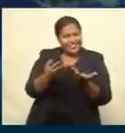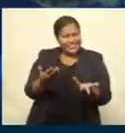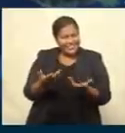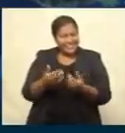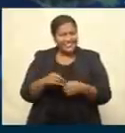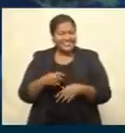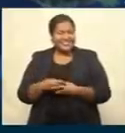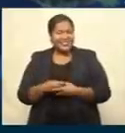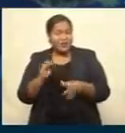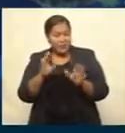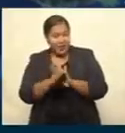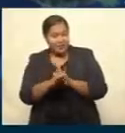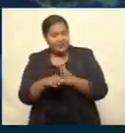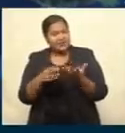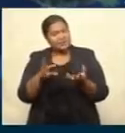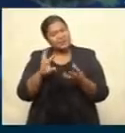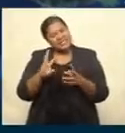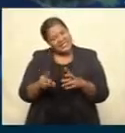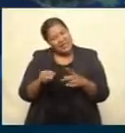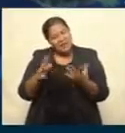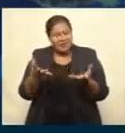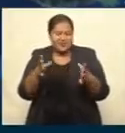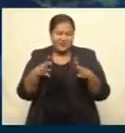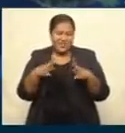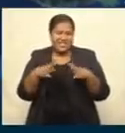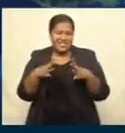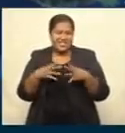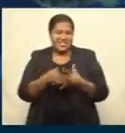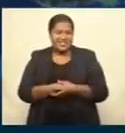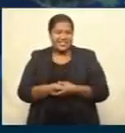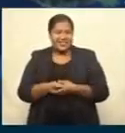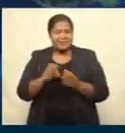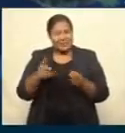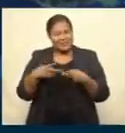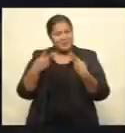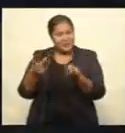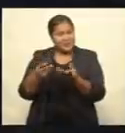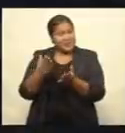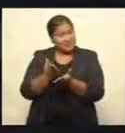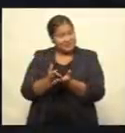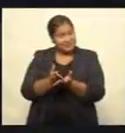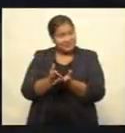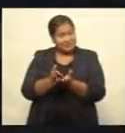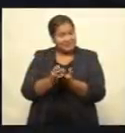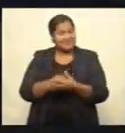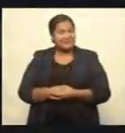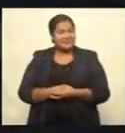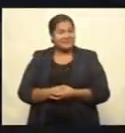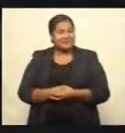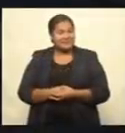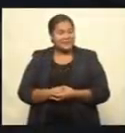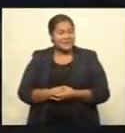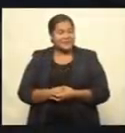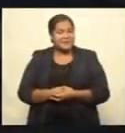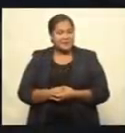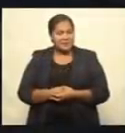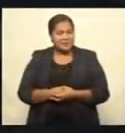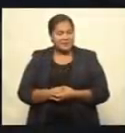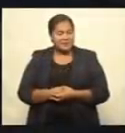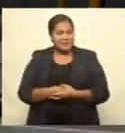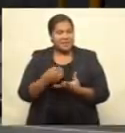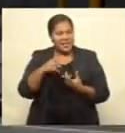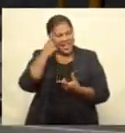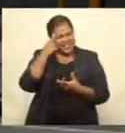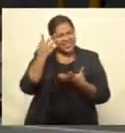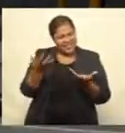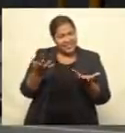they've actually become, what can I say, providing some free services. Like Dr. Raju is providing some free services, and I think Dr.